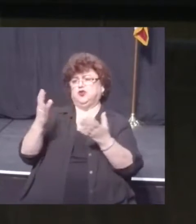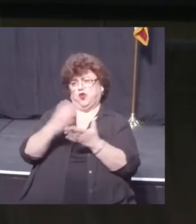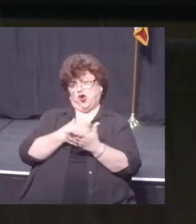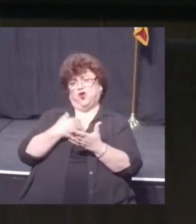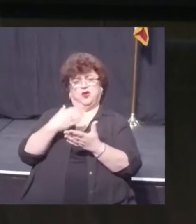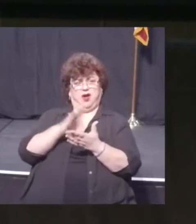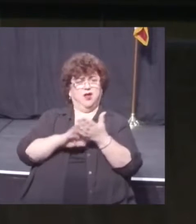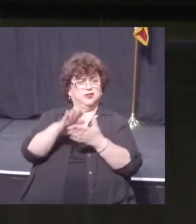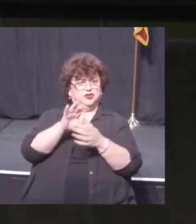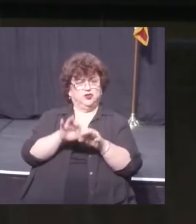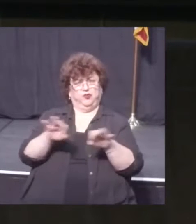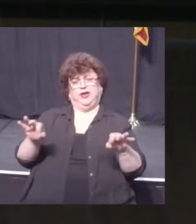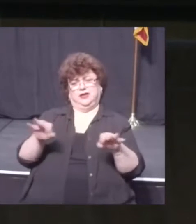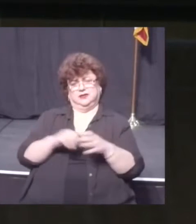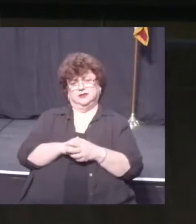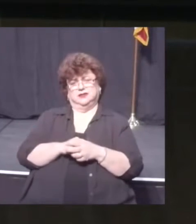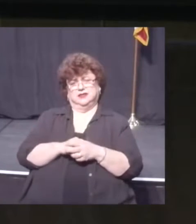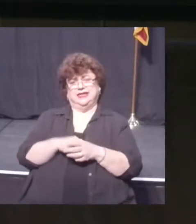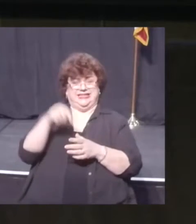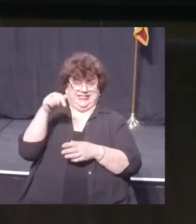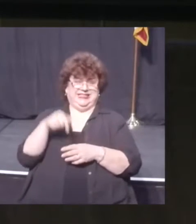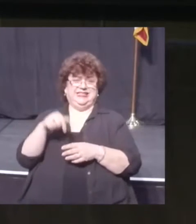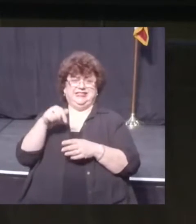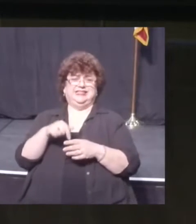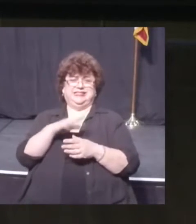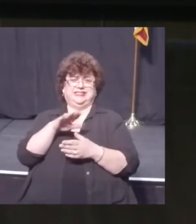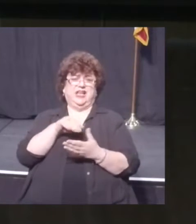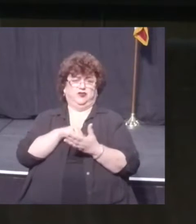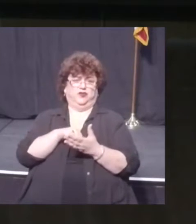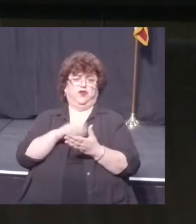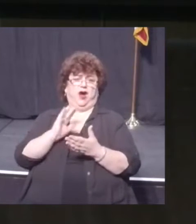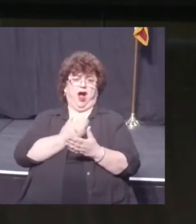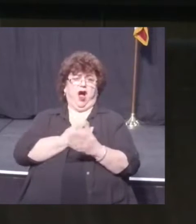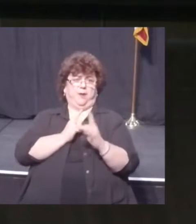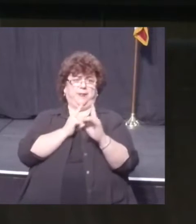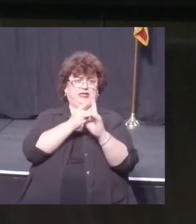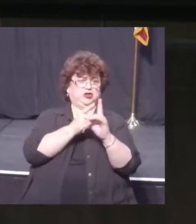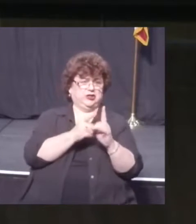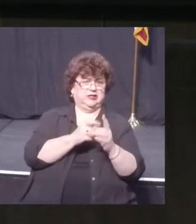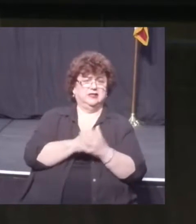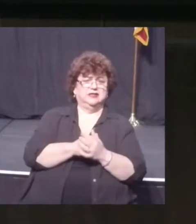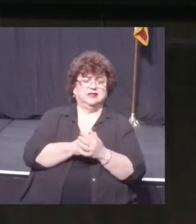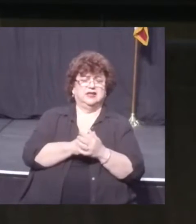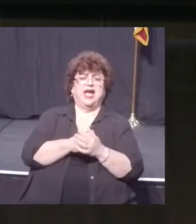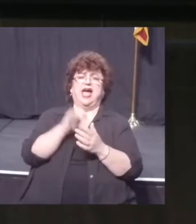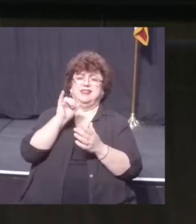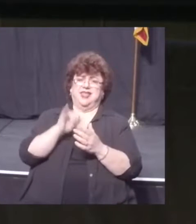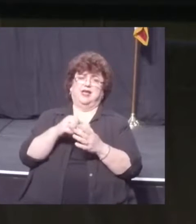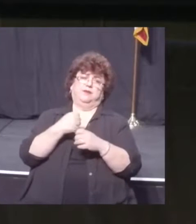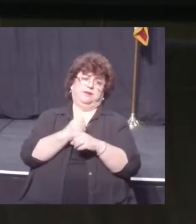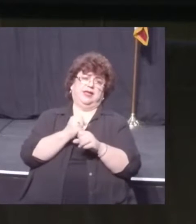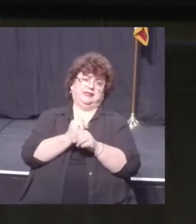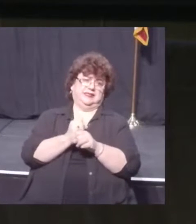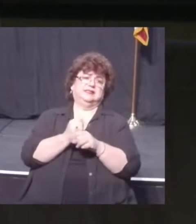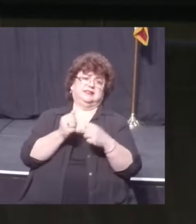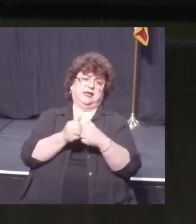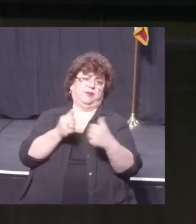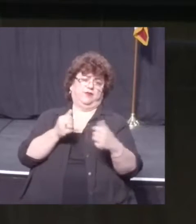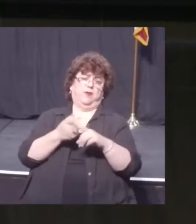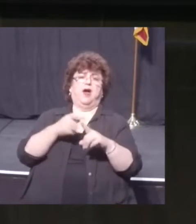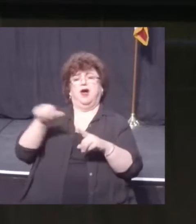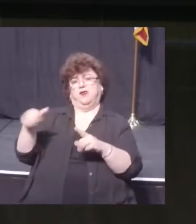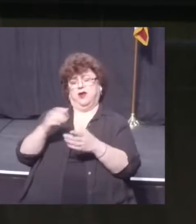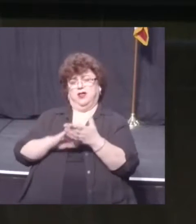earn college degrees. This is central to our mission, and this sets us apart.